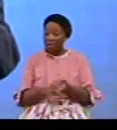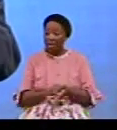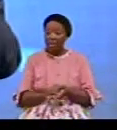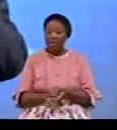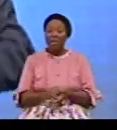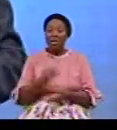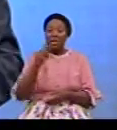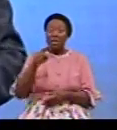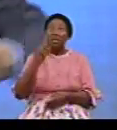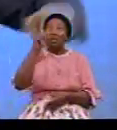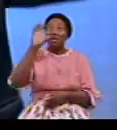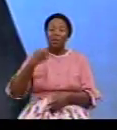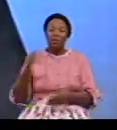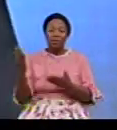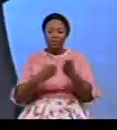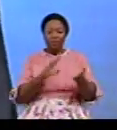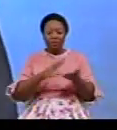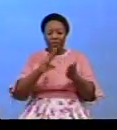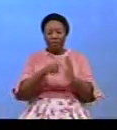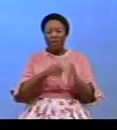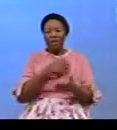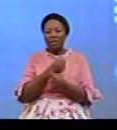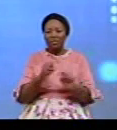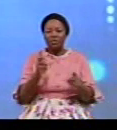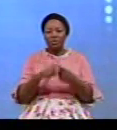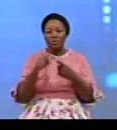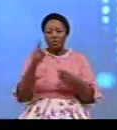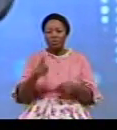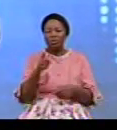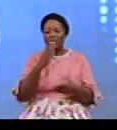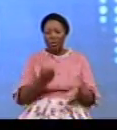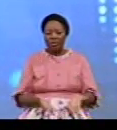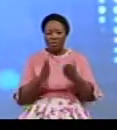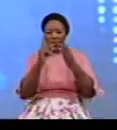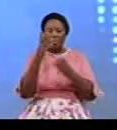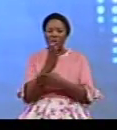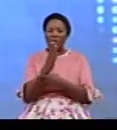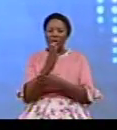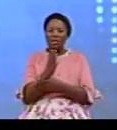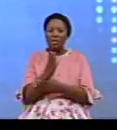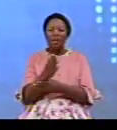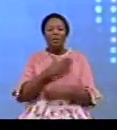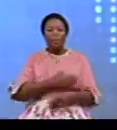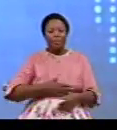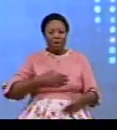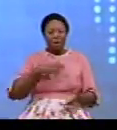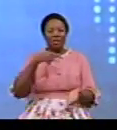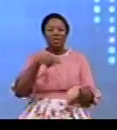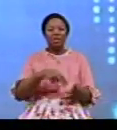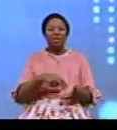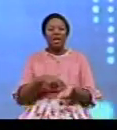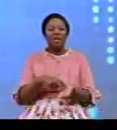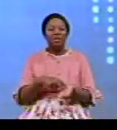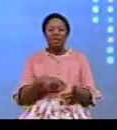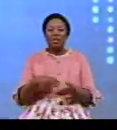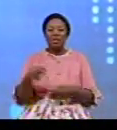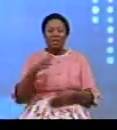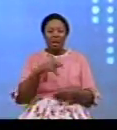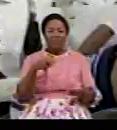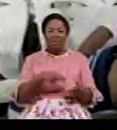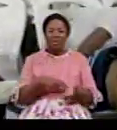The Lord has done it. We call on our moderating overseer to help us in